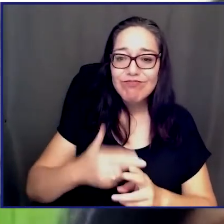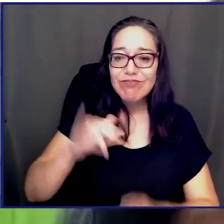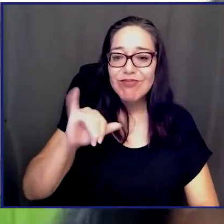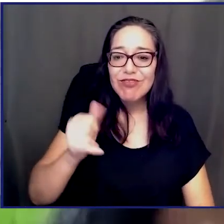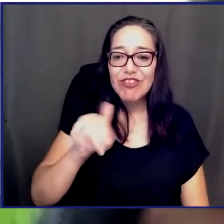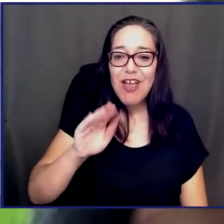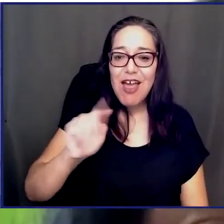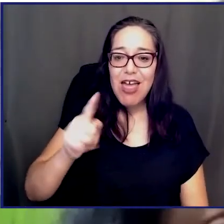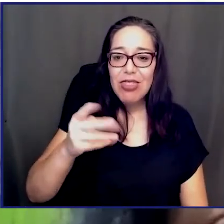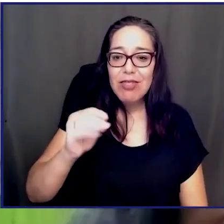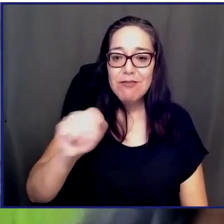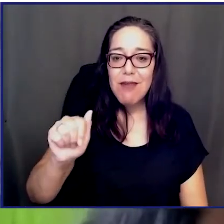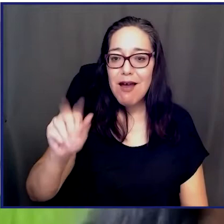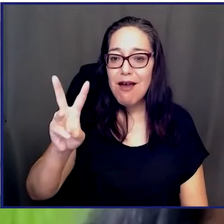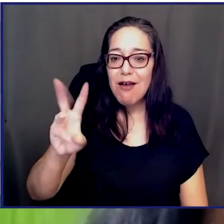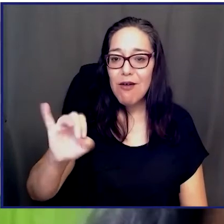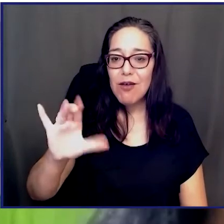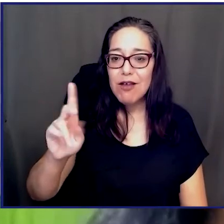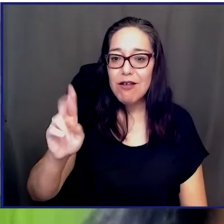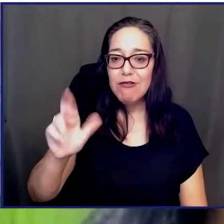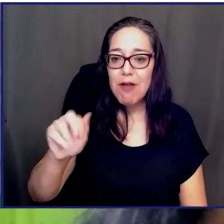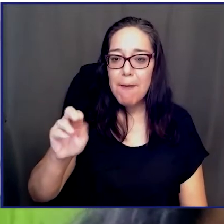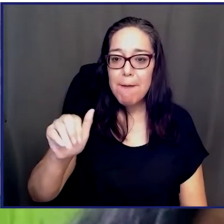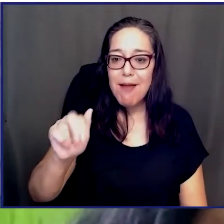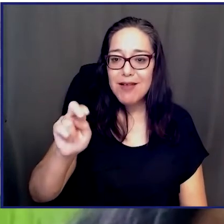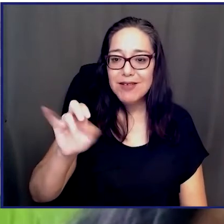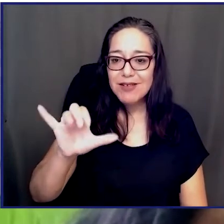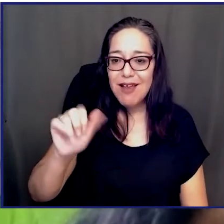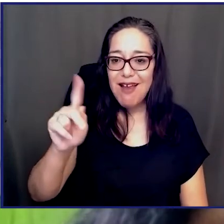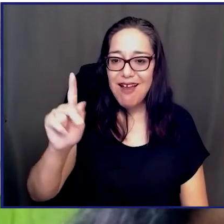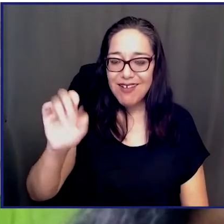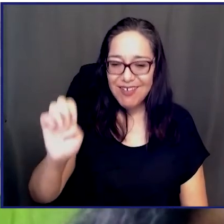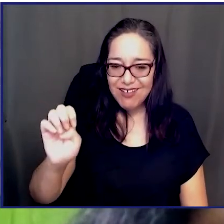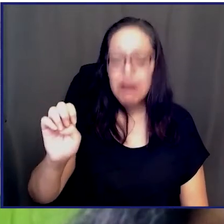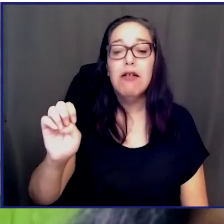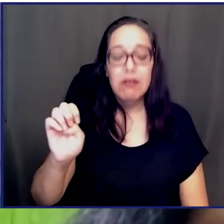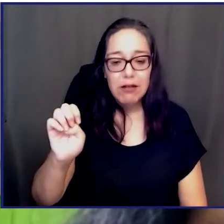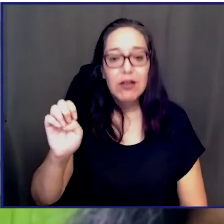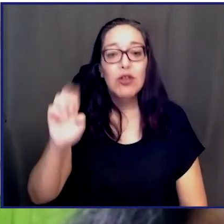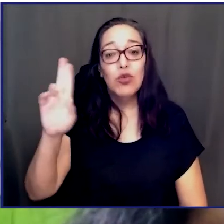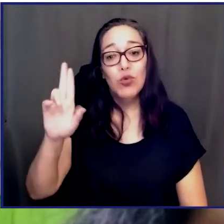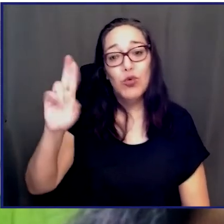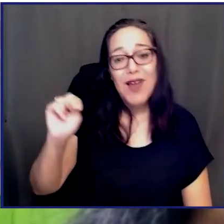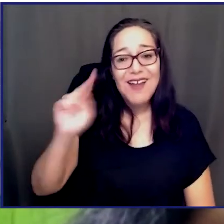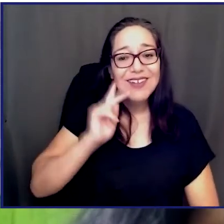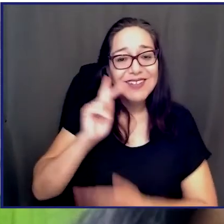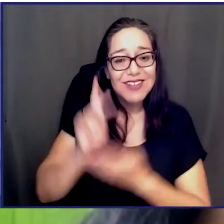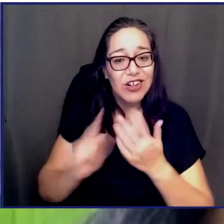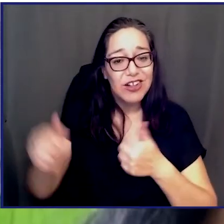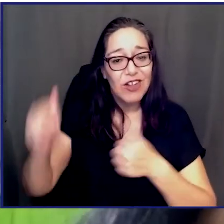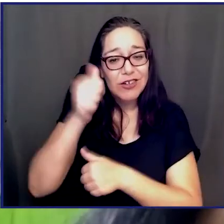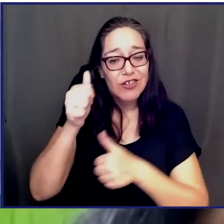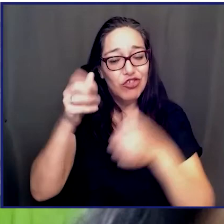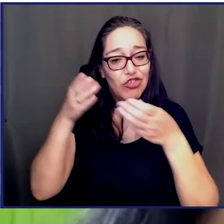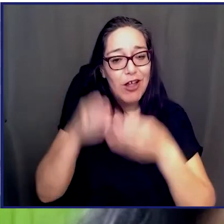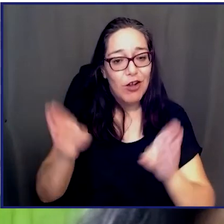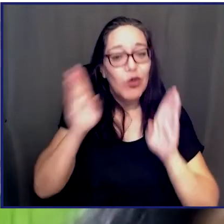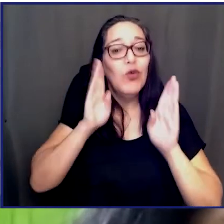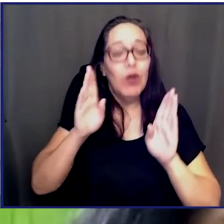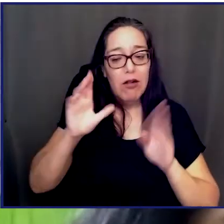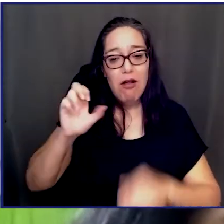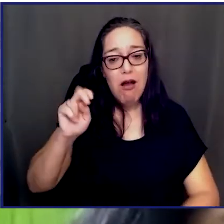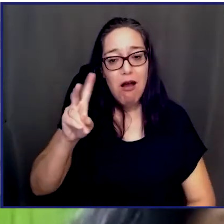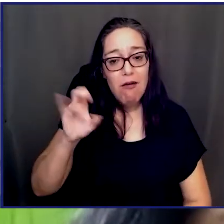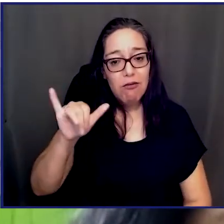Wickramanayake. I'm the United Nations Secretary General's Envoy on Youth. My job is to bring the United